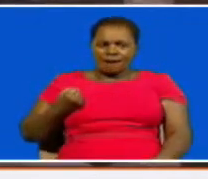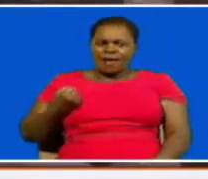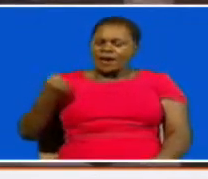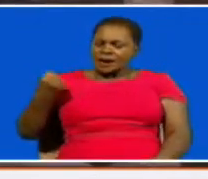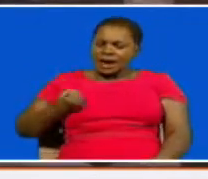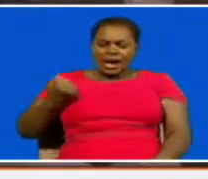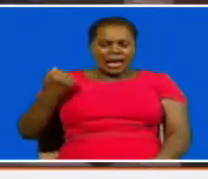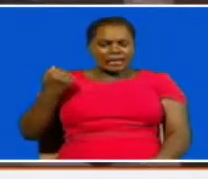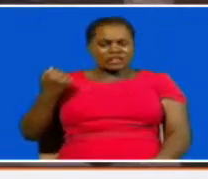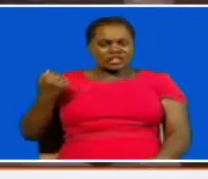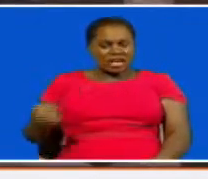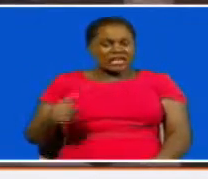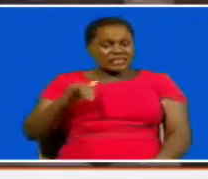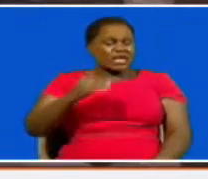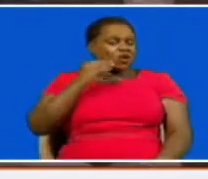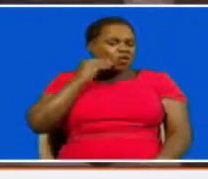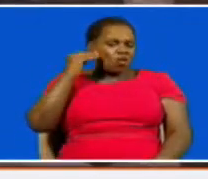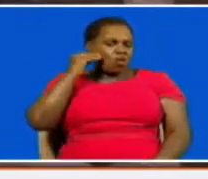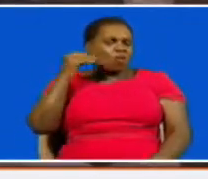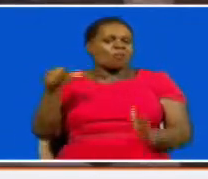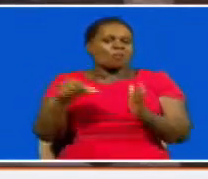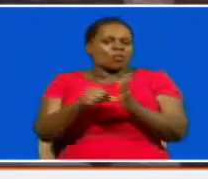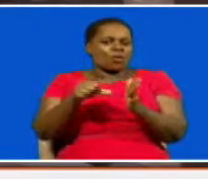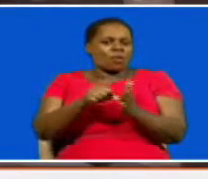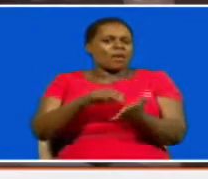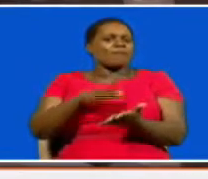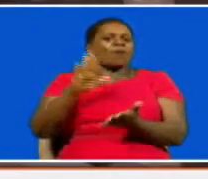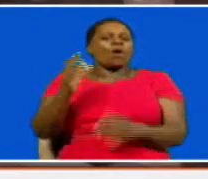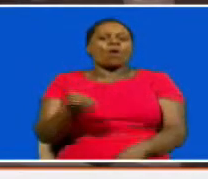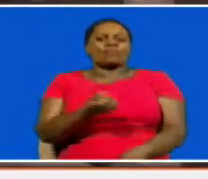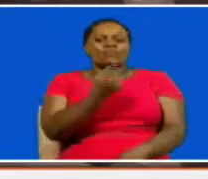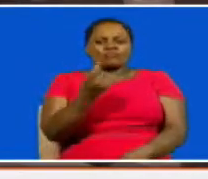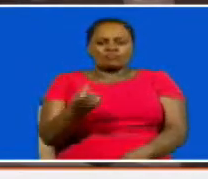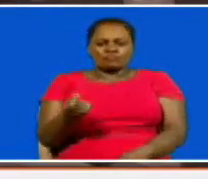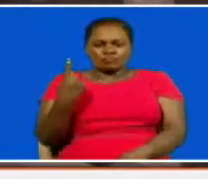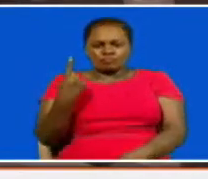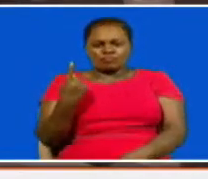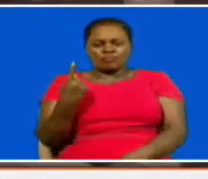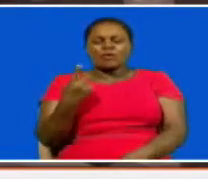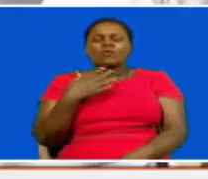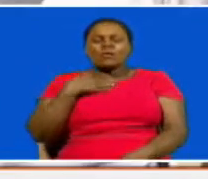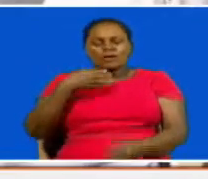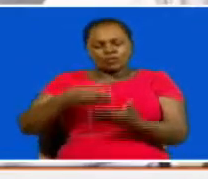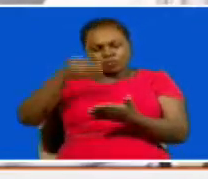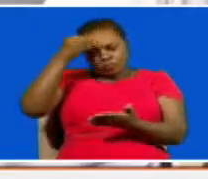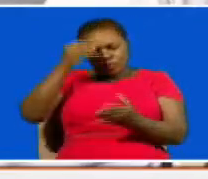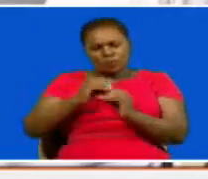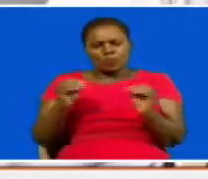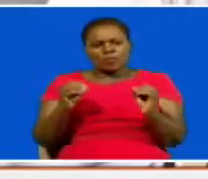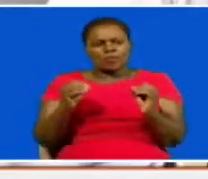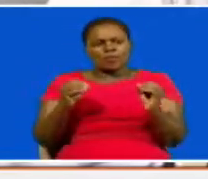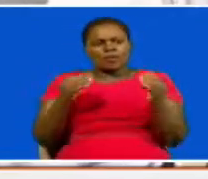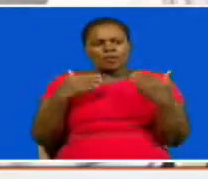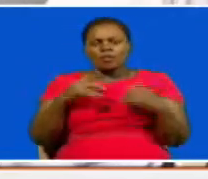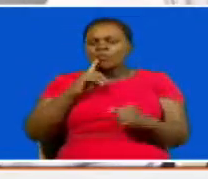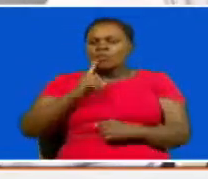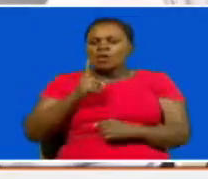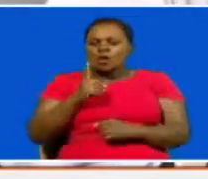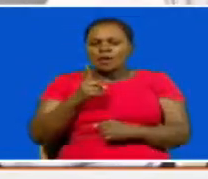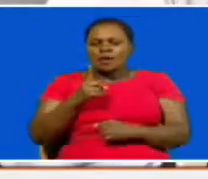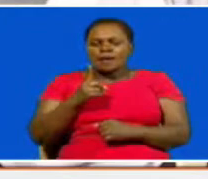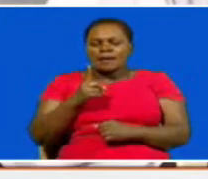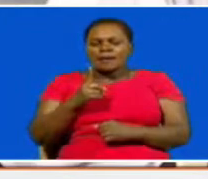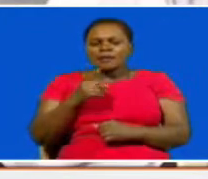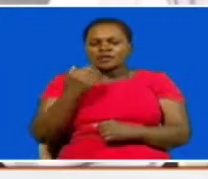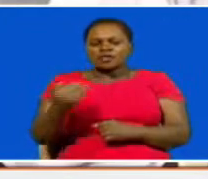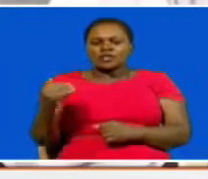wa kisichana akikaa nyumbani huwa wakati mwingine inamtoa ile hali ya kusoma. Stakeholders warn the huge numbers